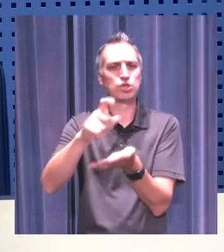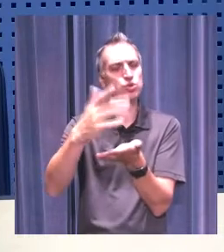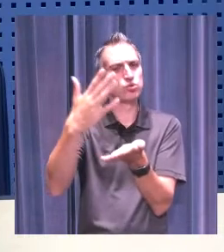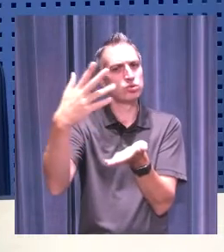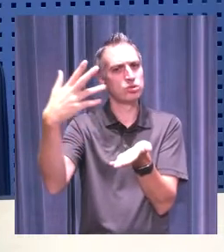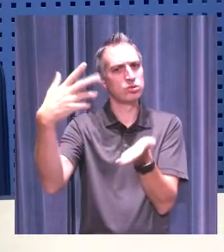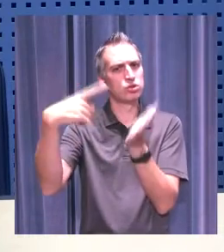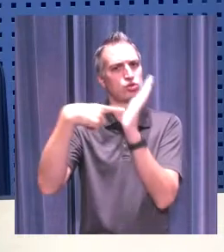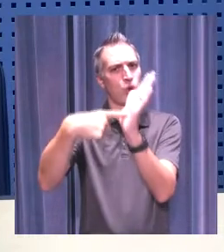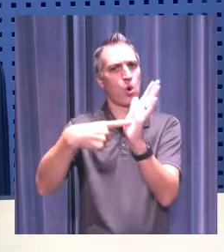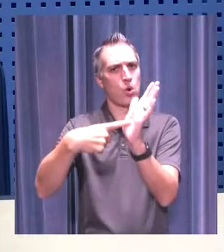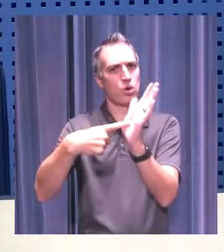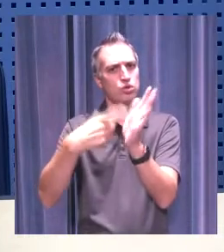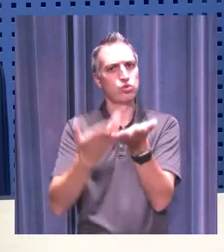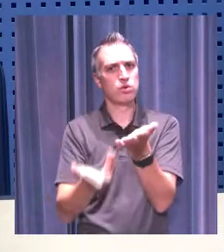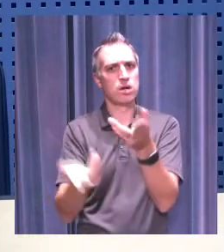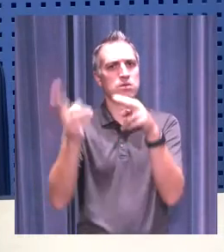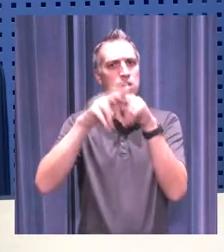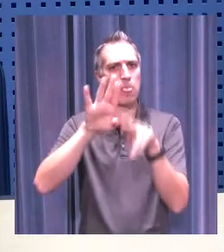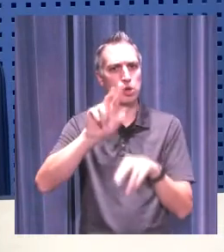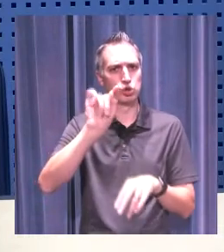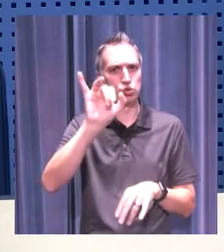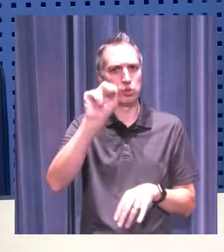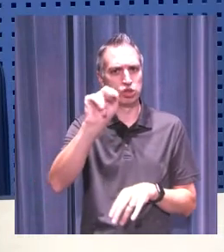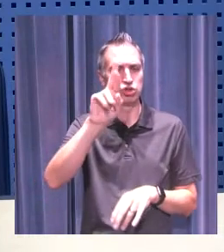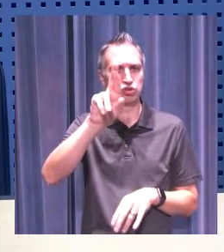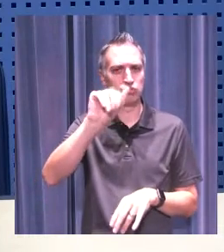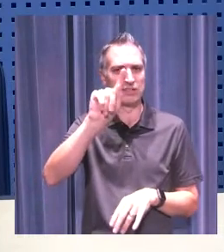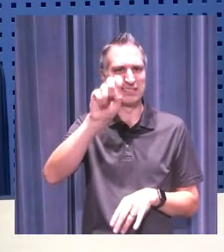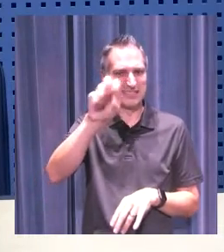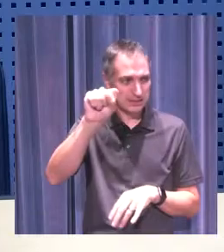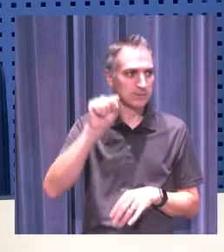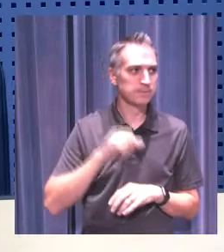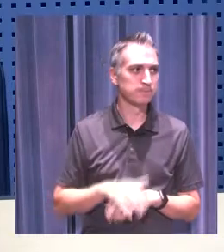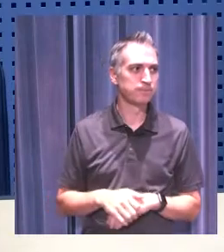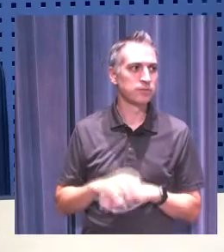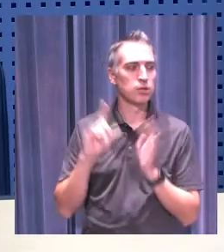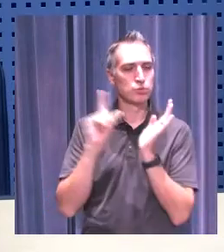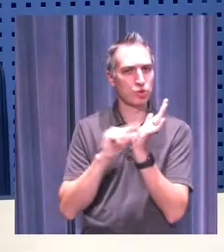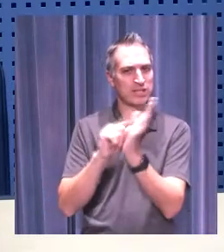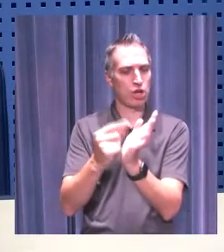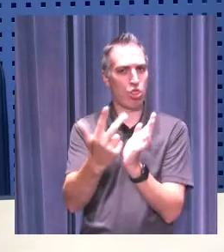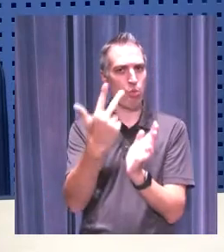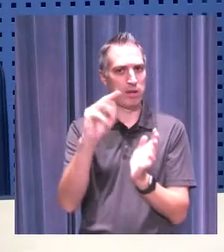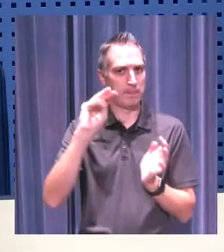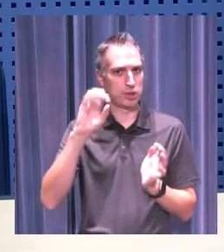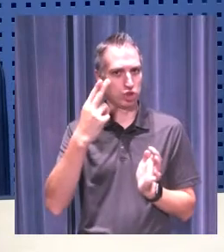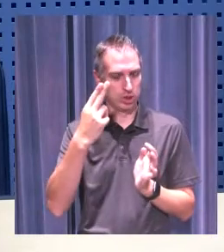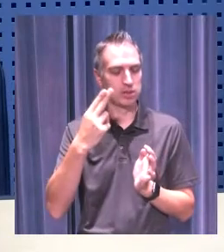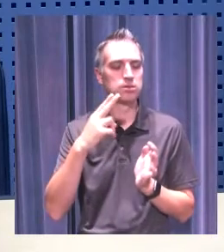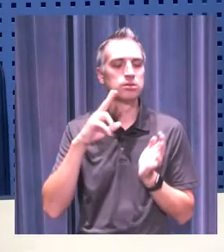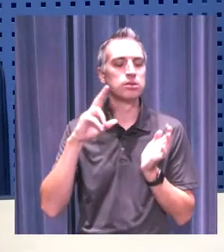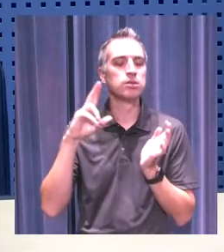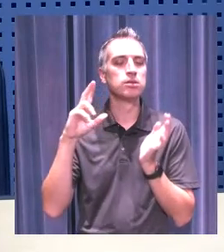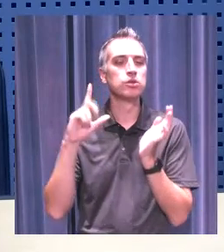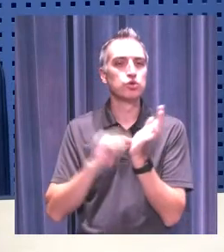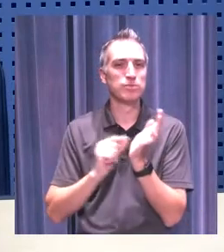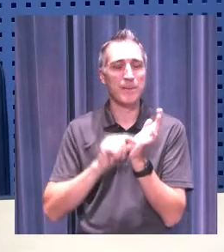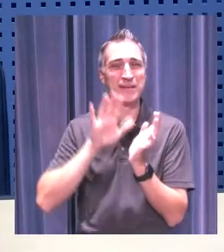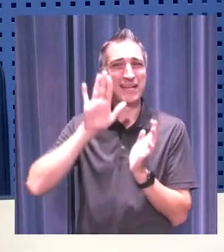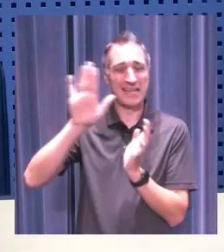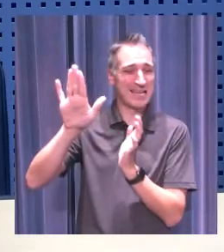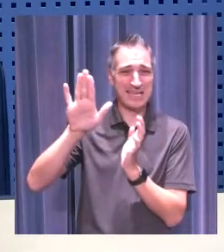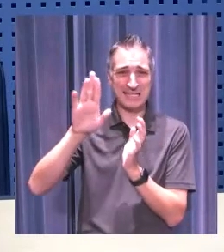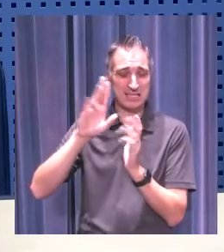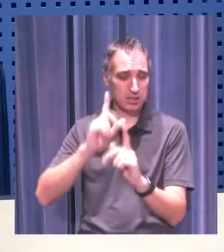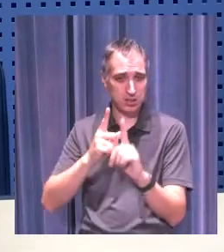for raising tuition rates." And this was printed in at least 3 Michigan newspapers. Everman's objective is